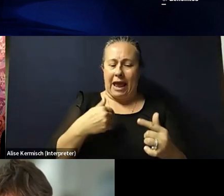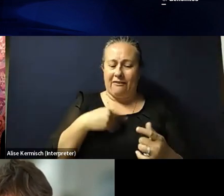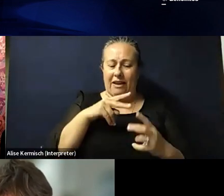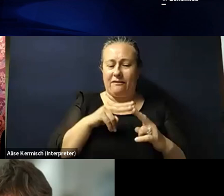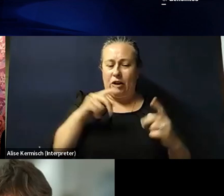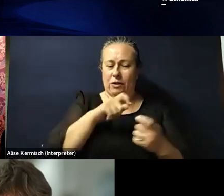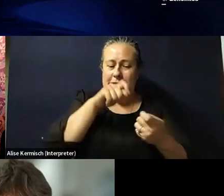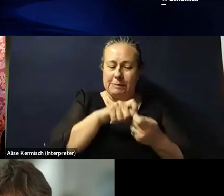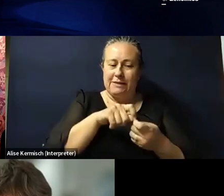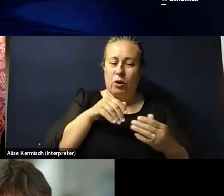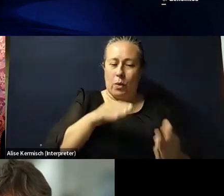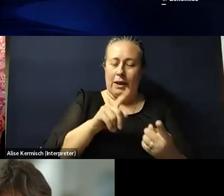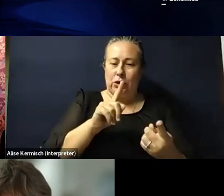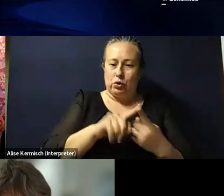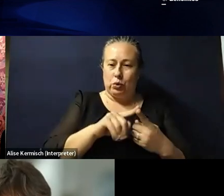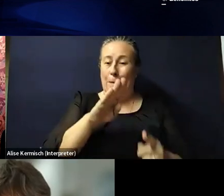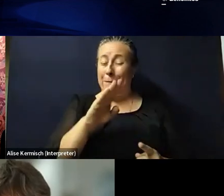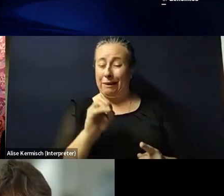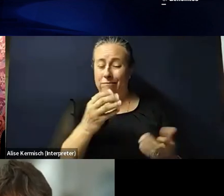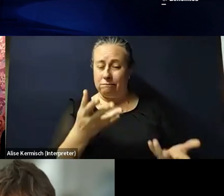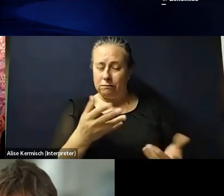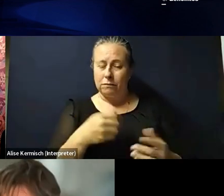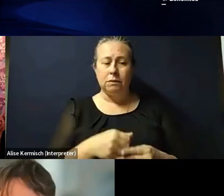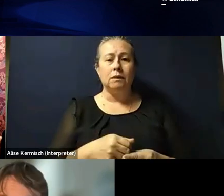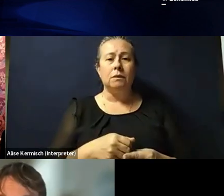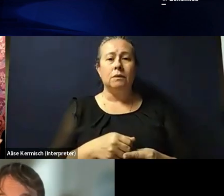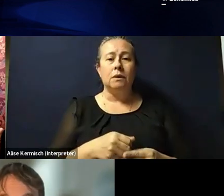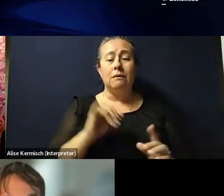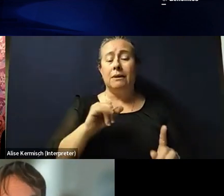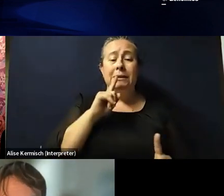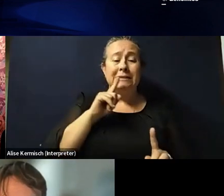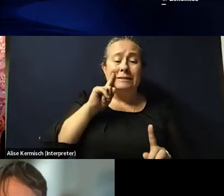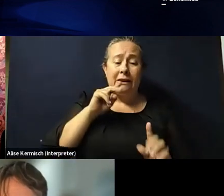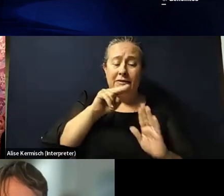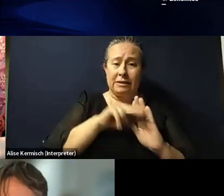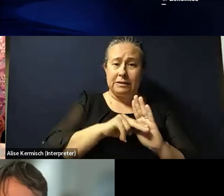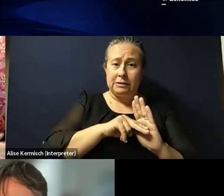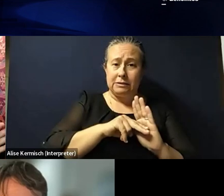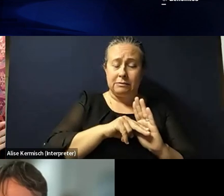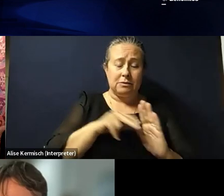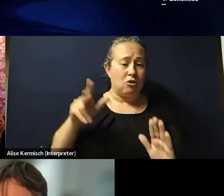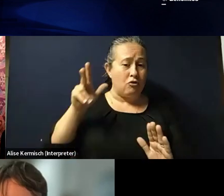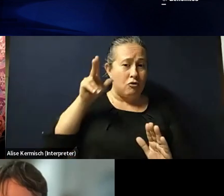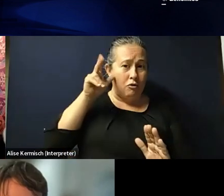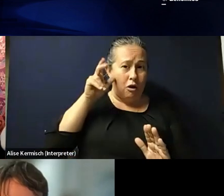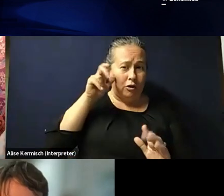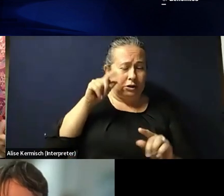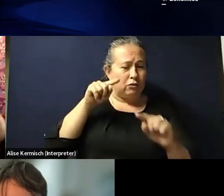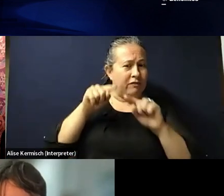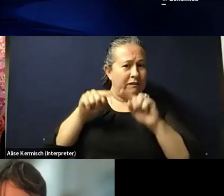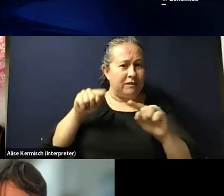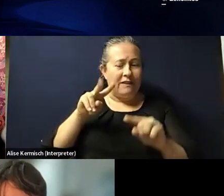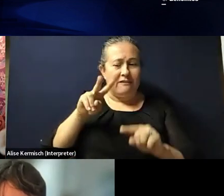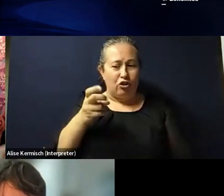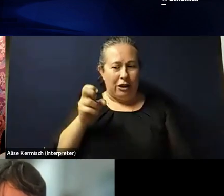being. So, in other words, deafness is an auditory variation. It's a spectrum that